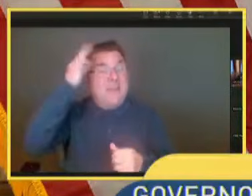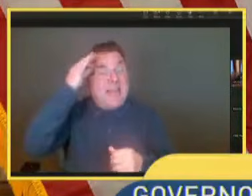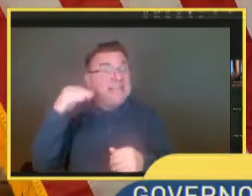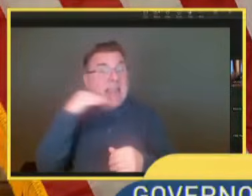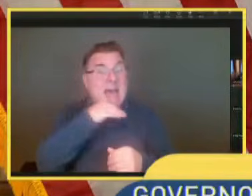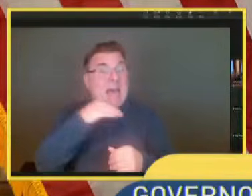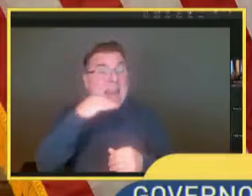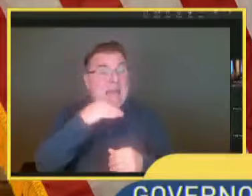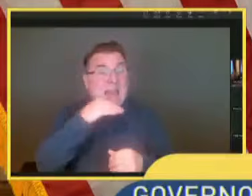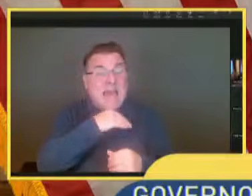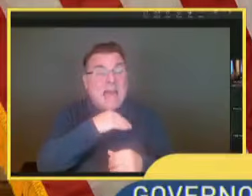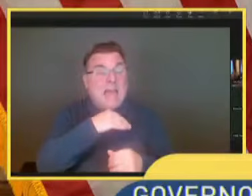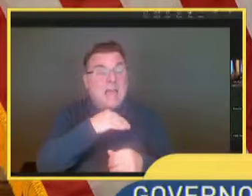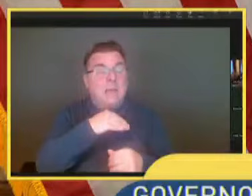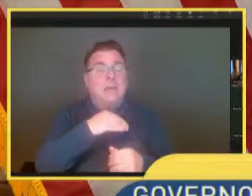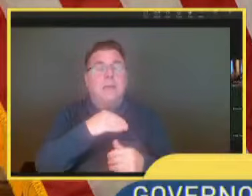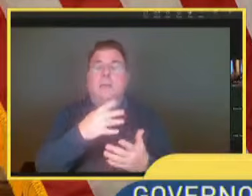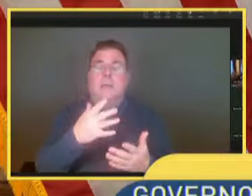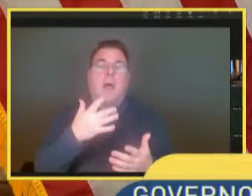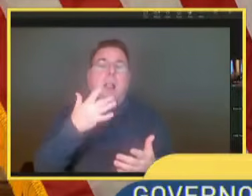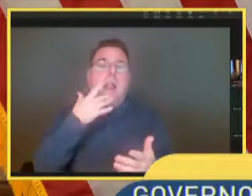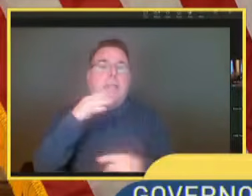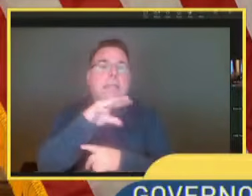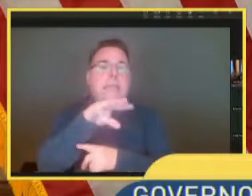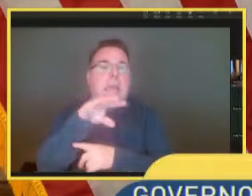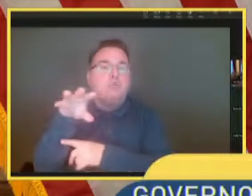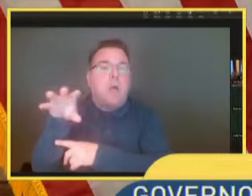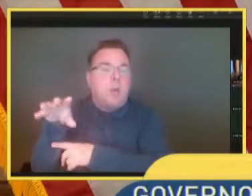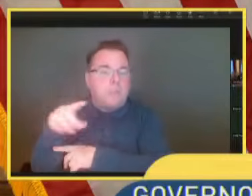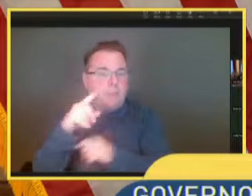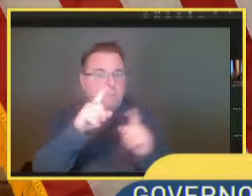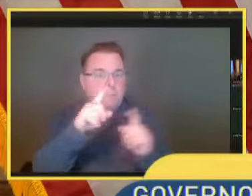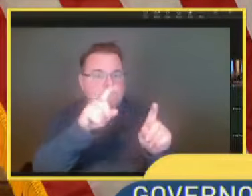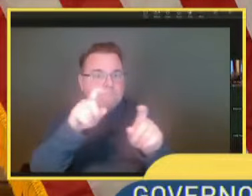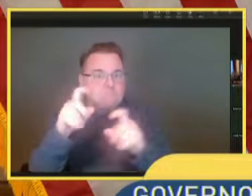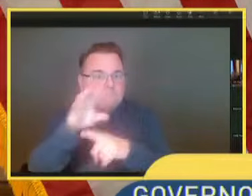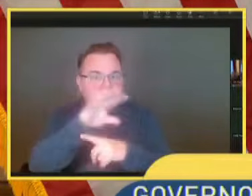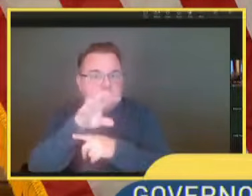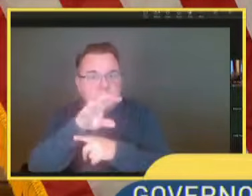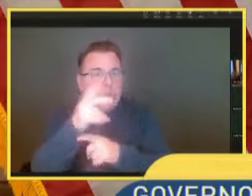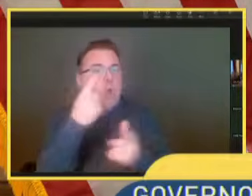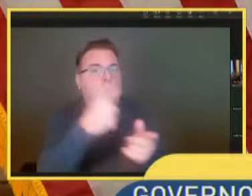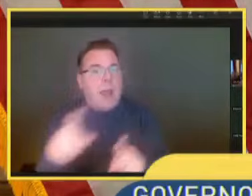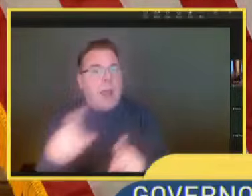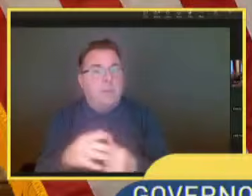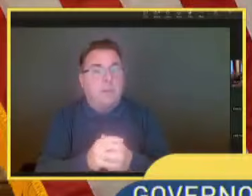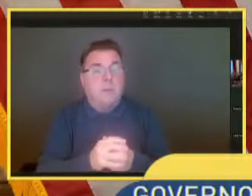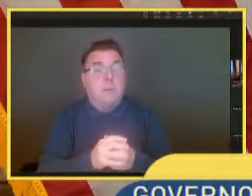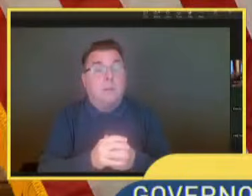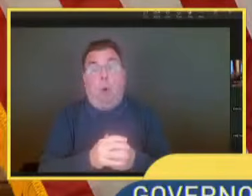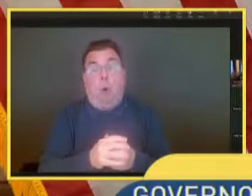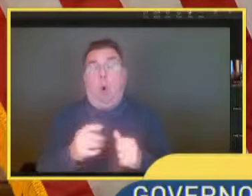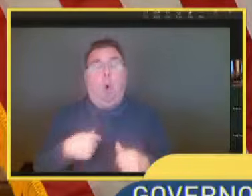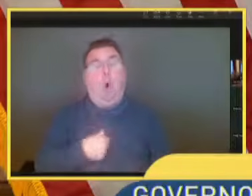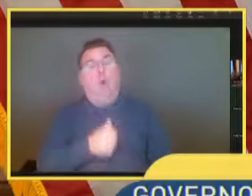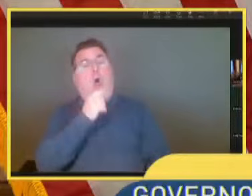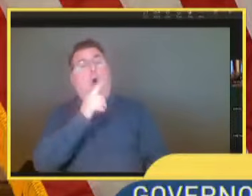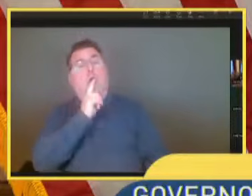the cameras are what the cameras are. The video is what the video is. You can deny reality if you want, but that's